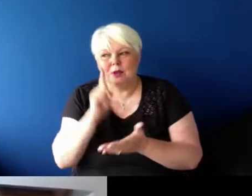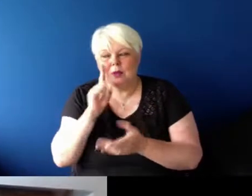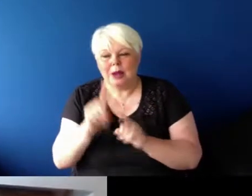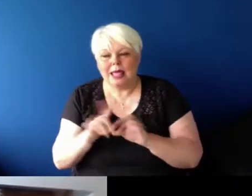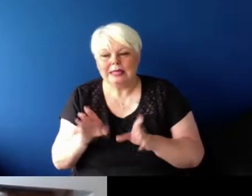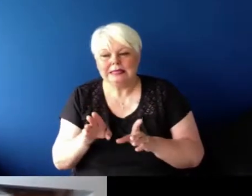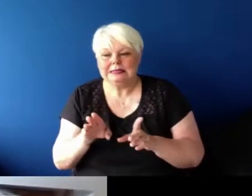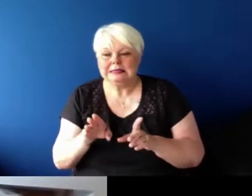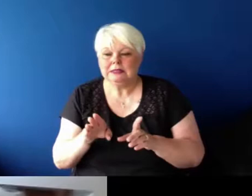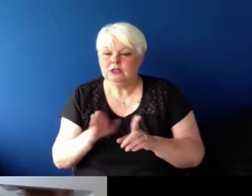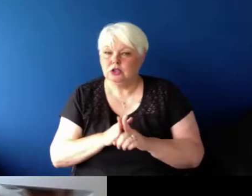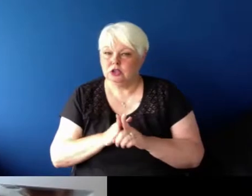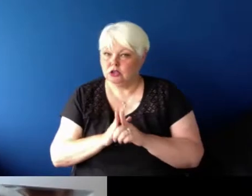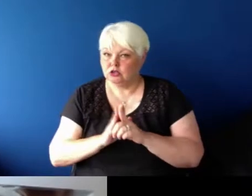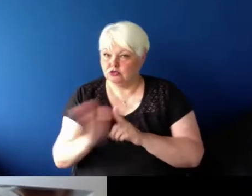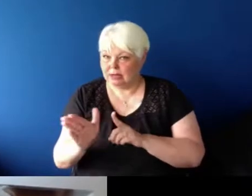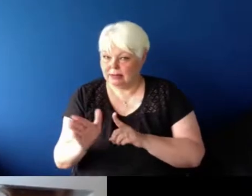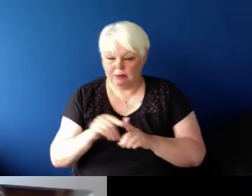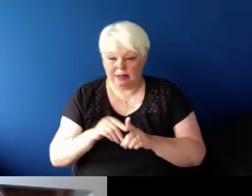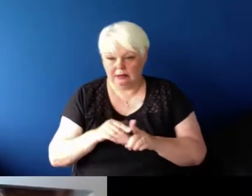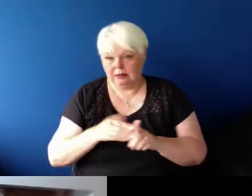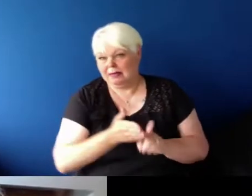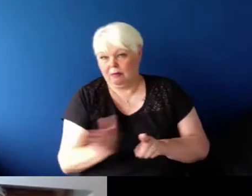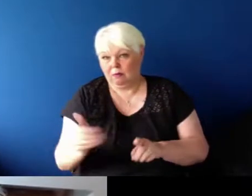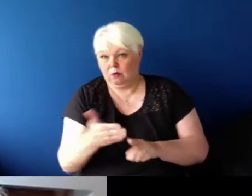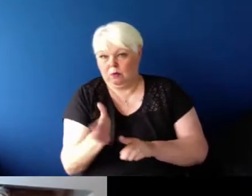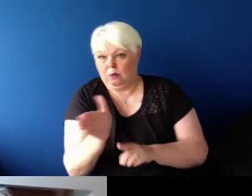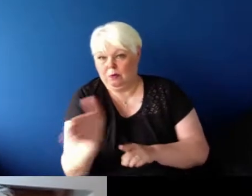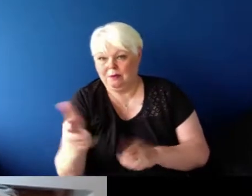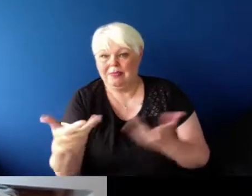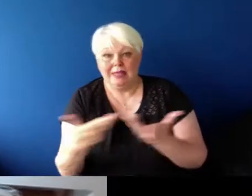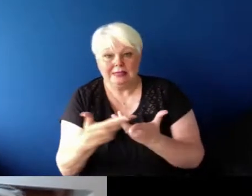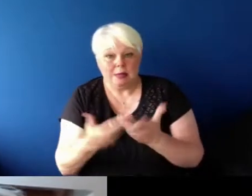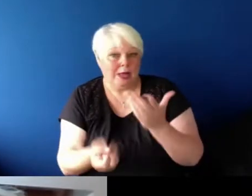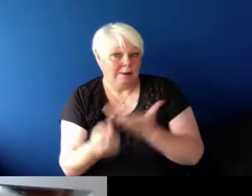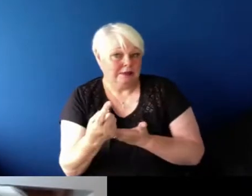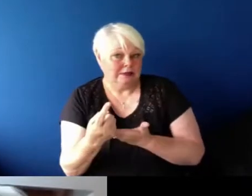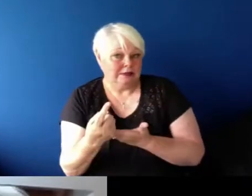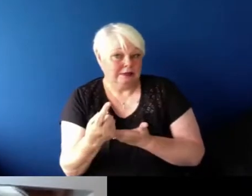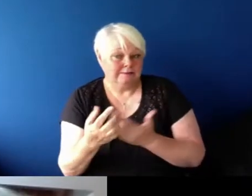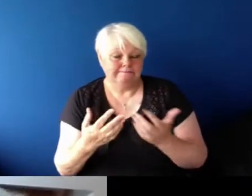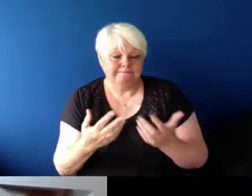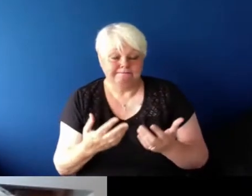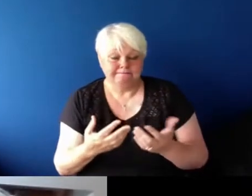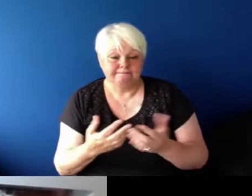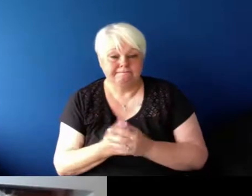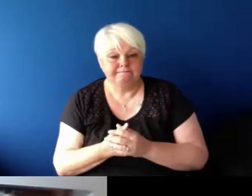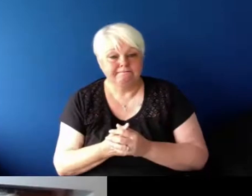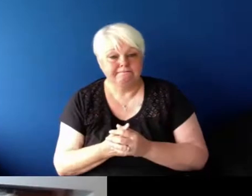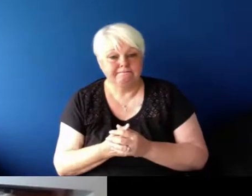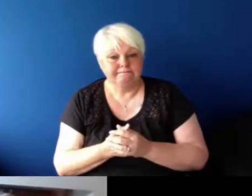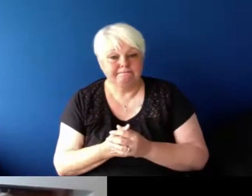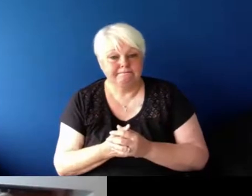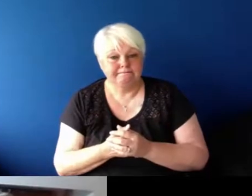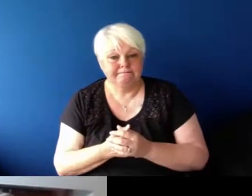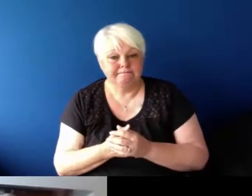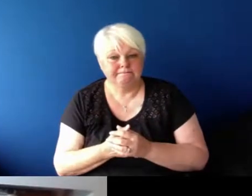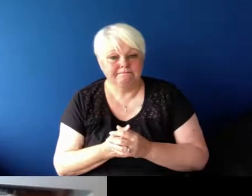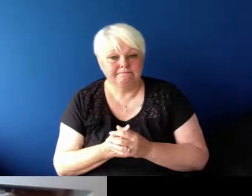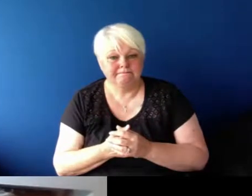wiggly route, but that's how it came to be. And I wasn't great at